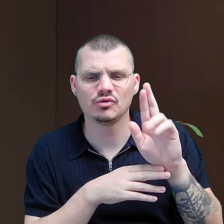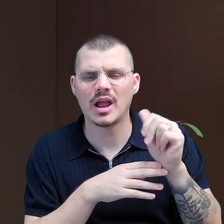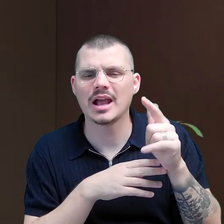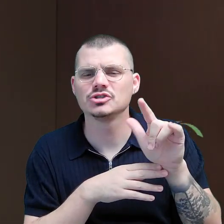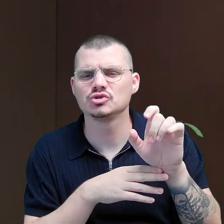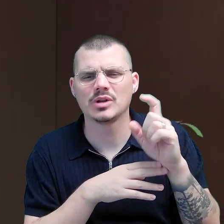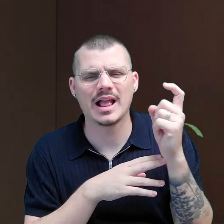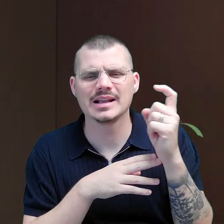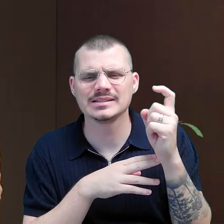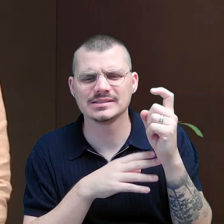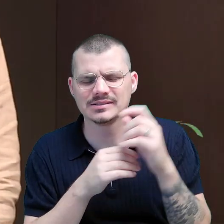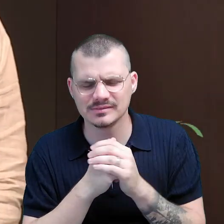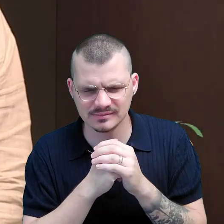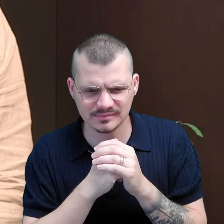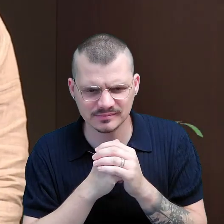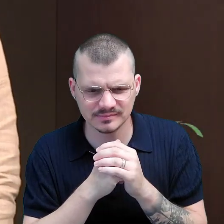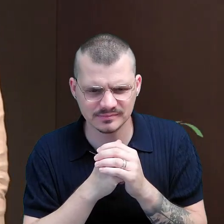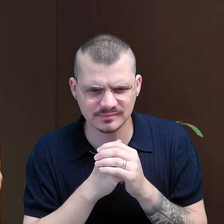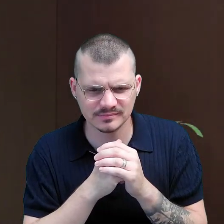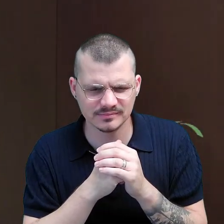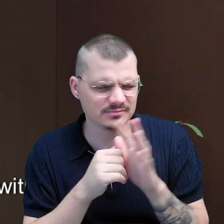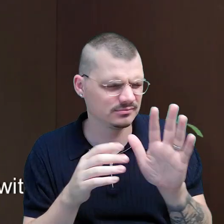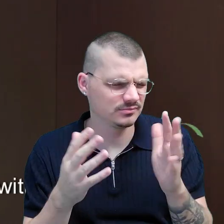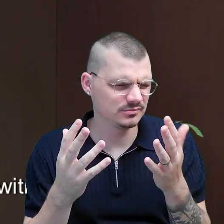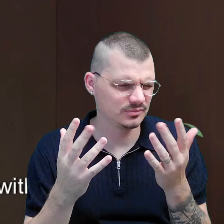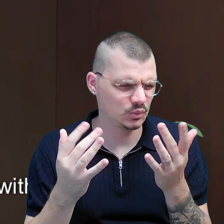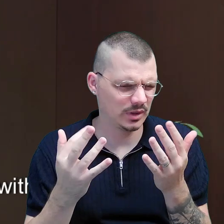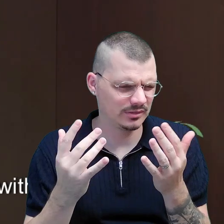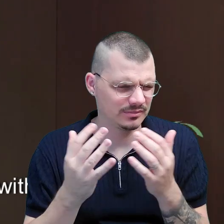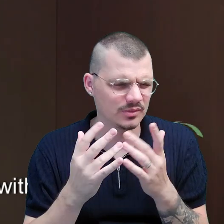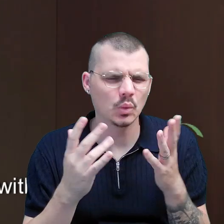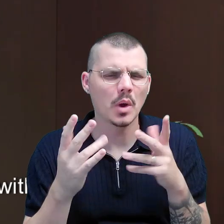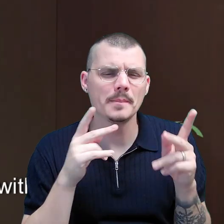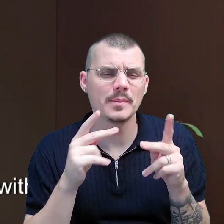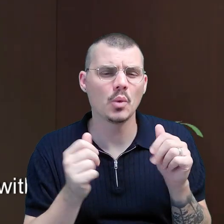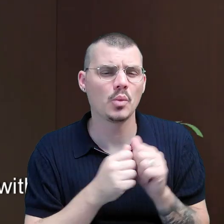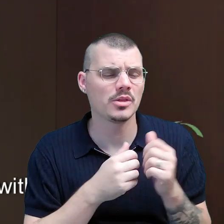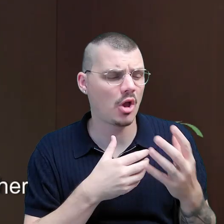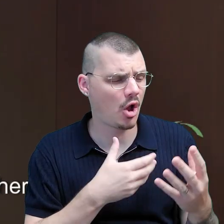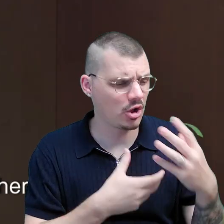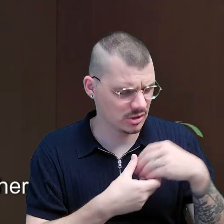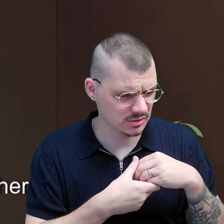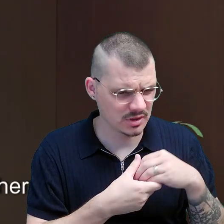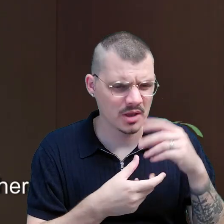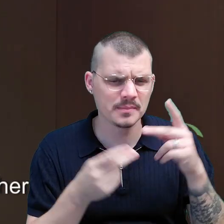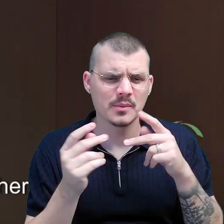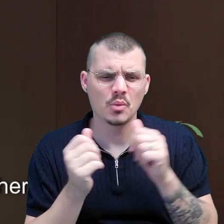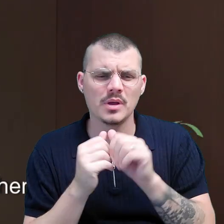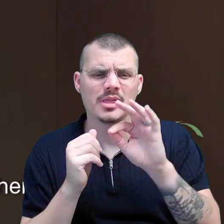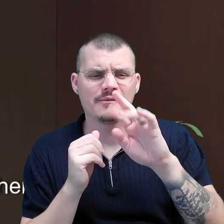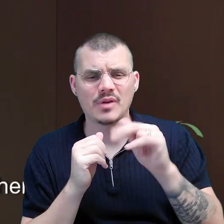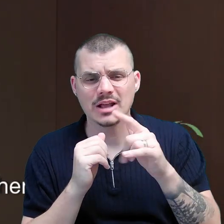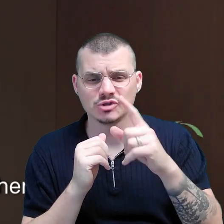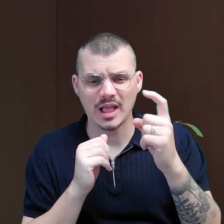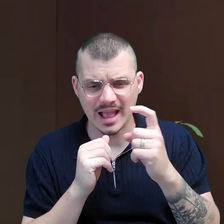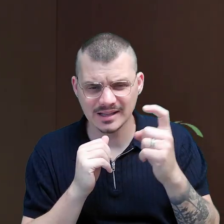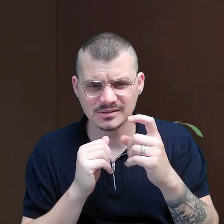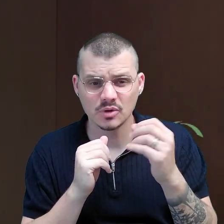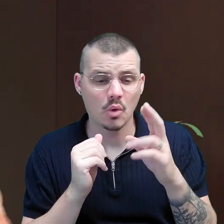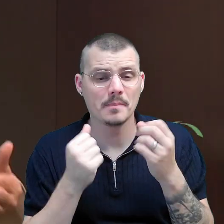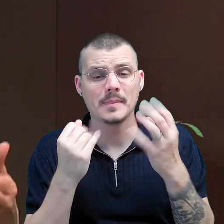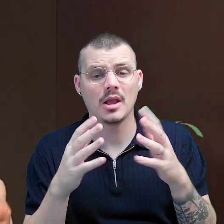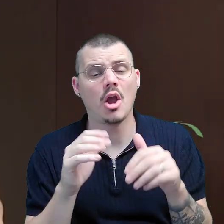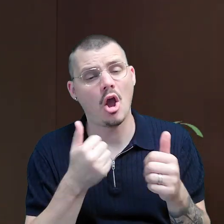syndrome. Well, now wait a minute. What do people with autism and people with Fragile X syndrome and many, many other